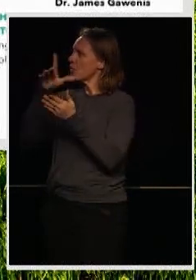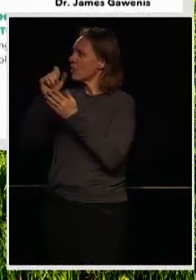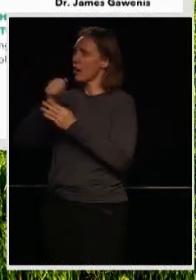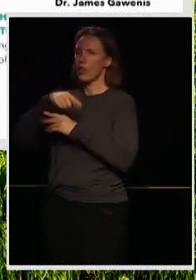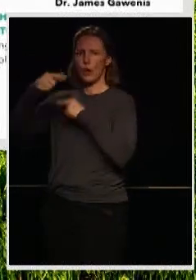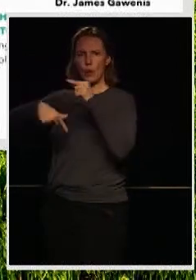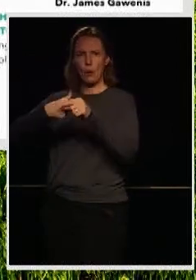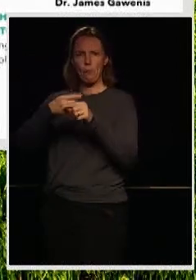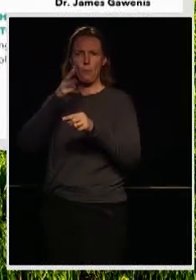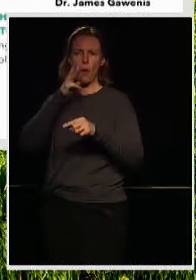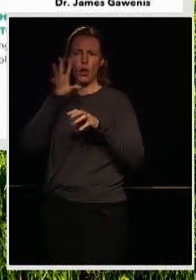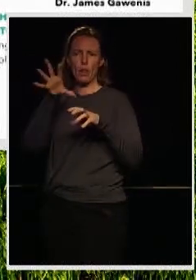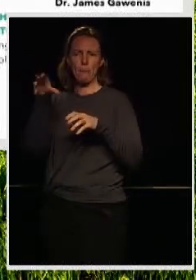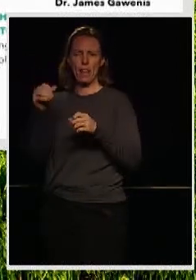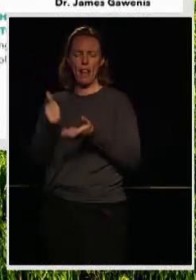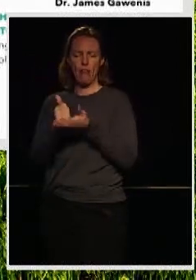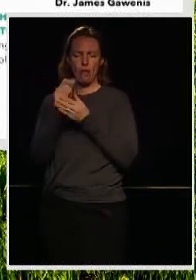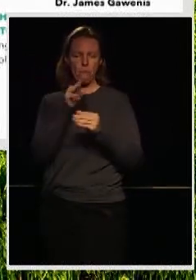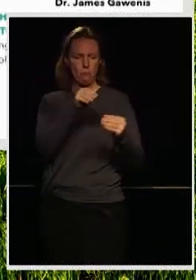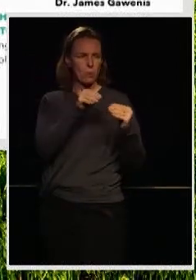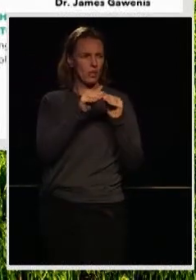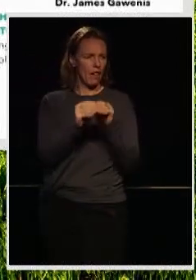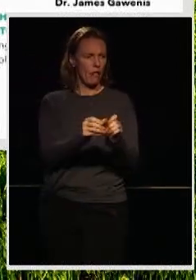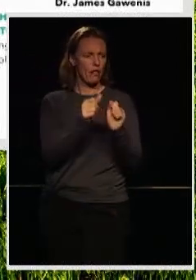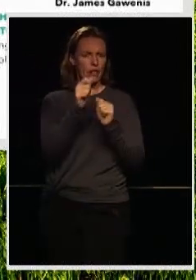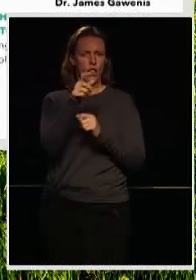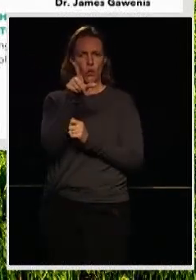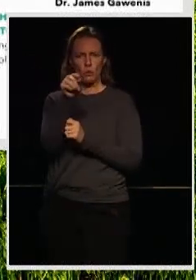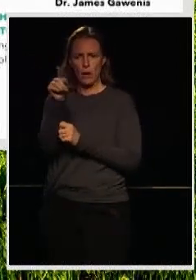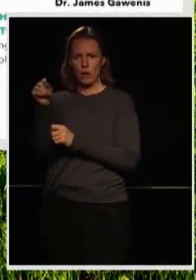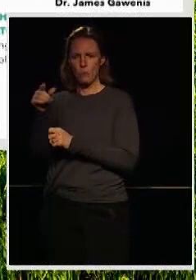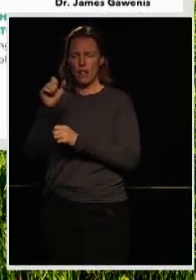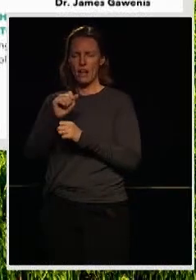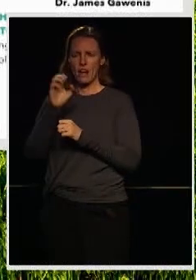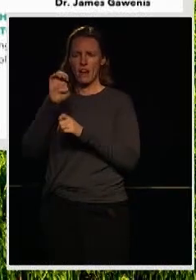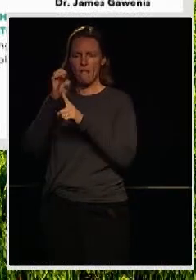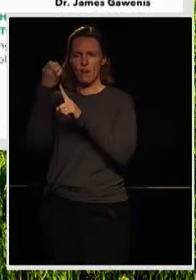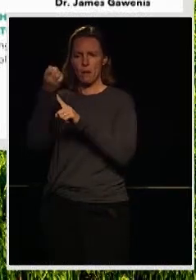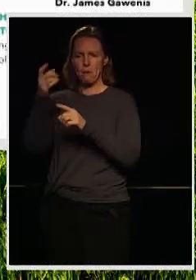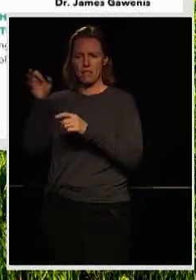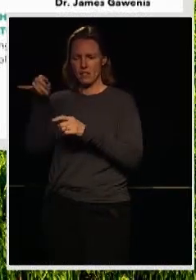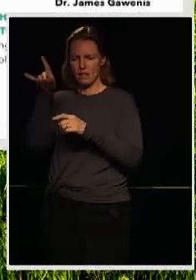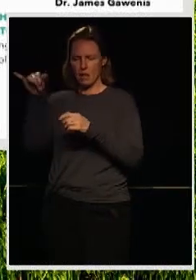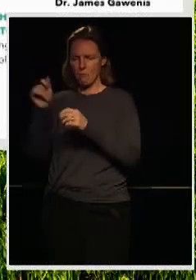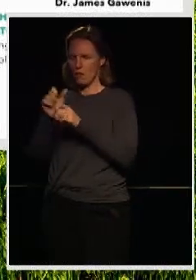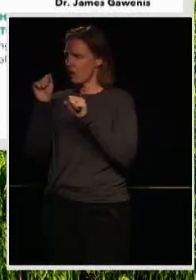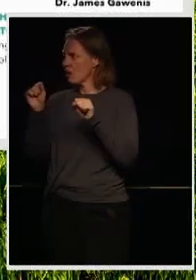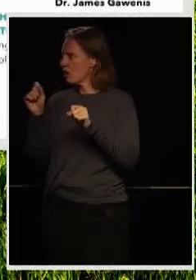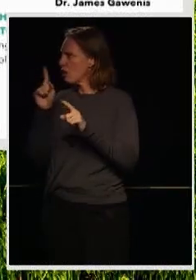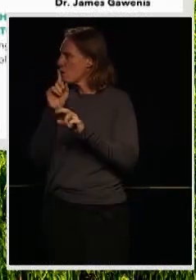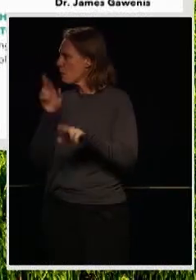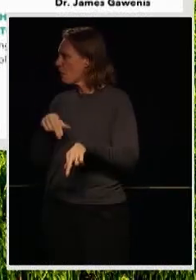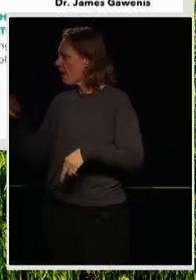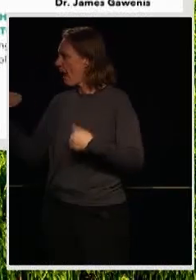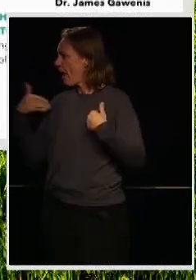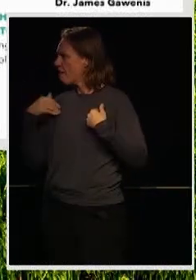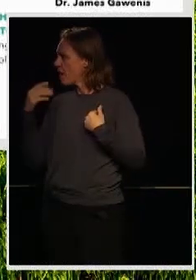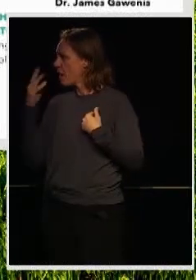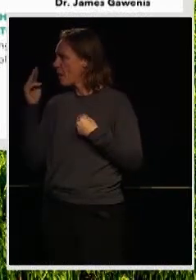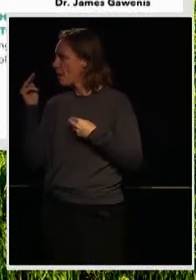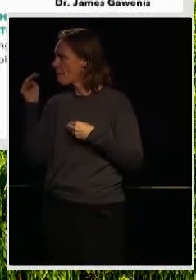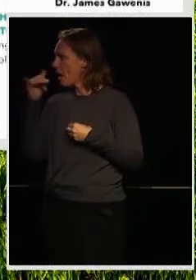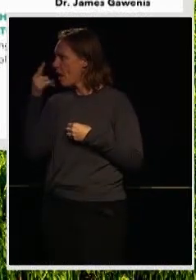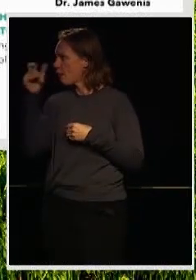company. I helped them put together their 2020 environmental sustainability report. We have Matthew, who gets down to business and keeps us